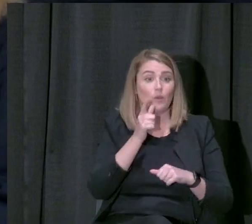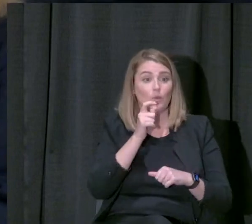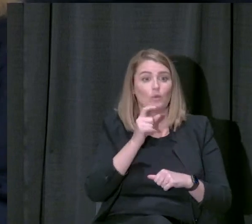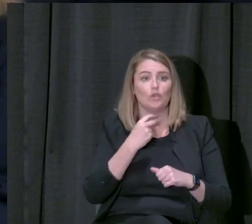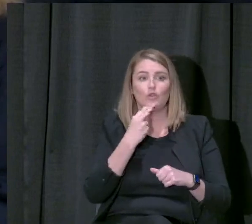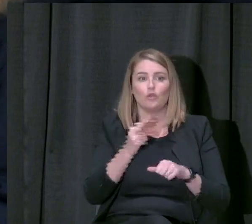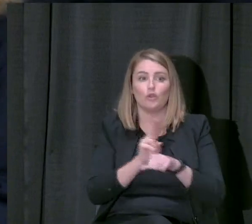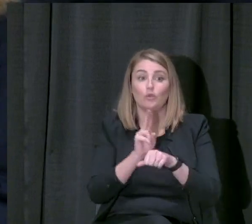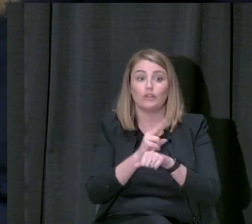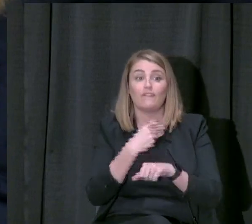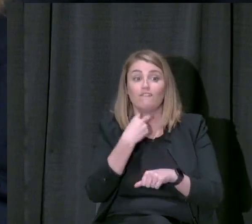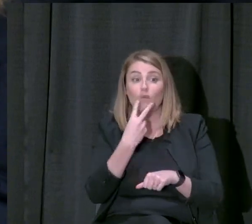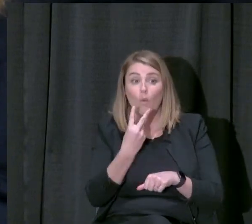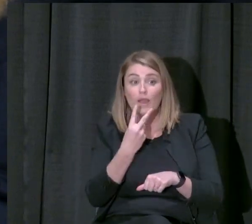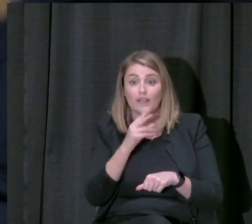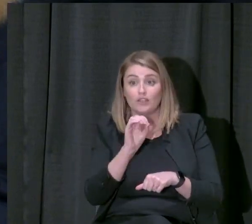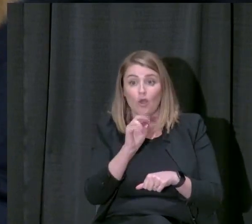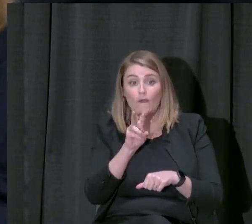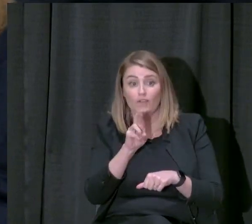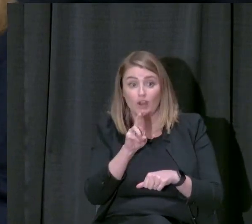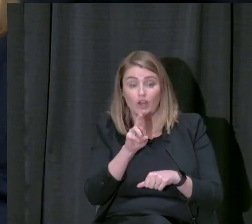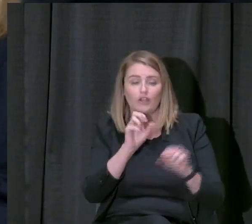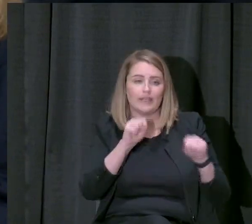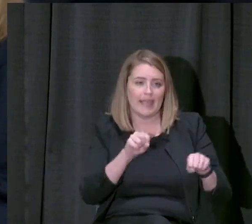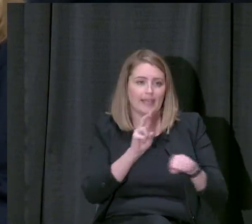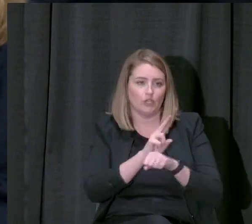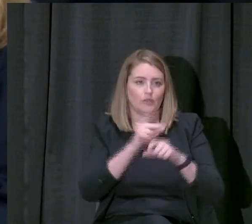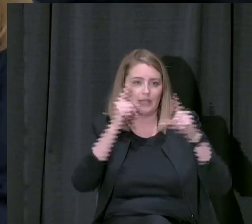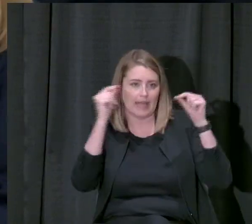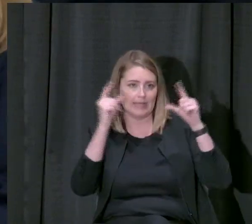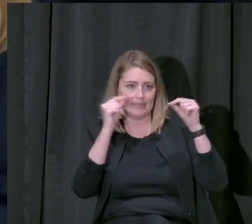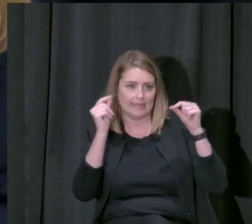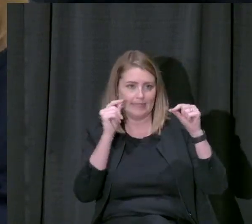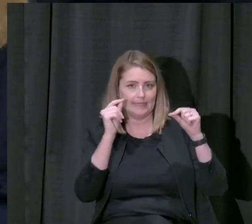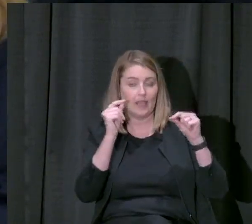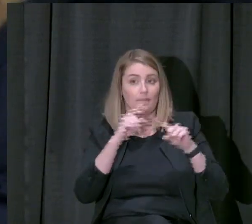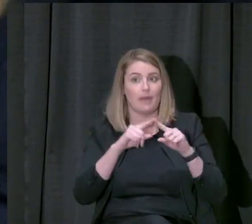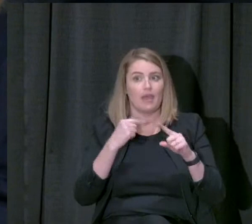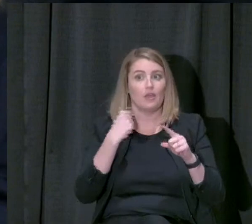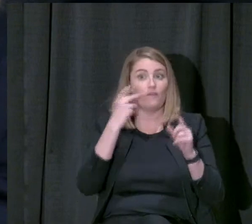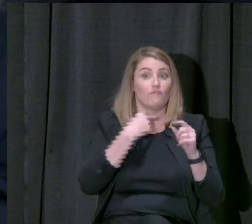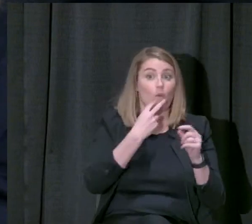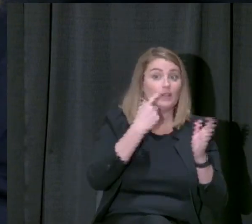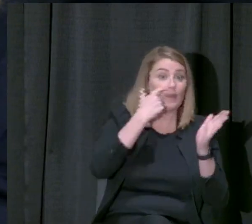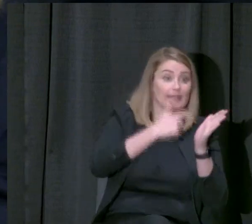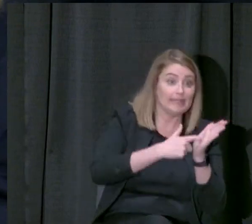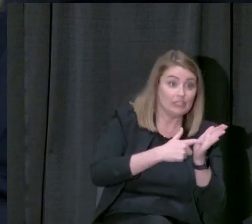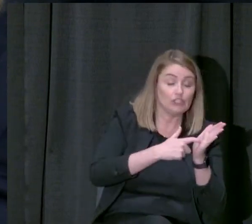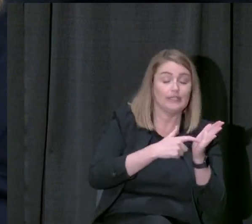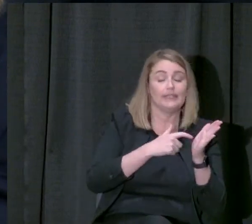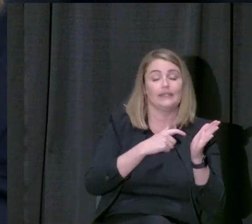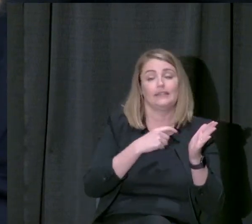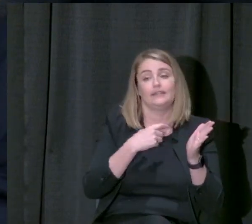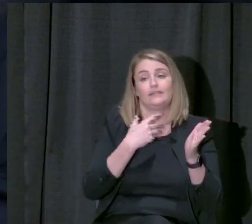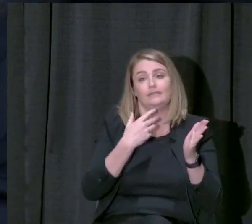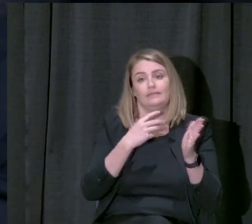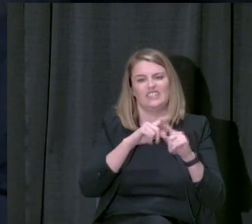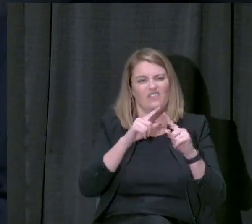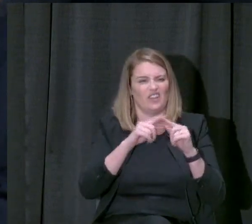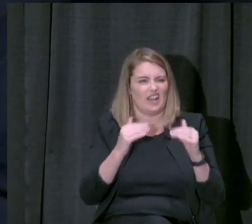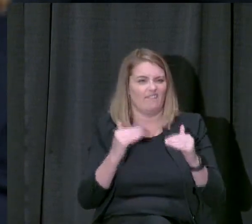uses a smartphone can use the glasses for the gestures. But thinking where we're going with voice recognition, thinking where we're going with all this